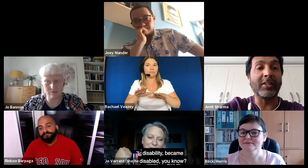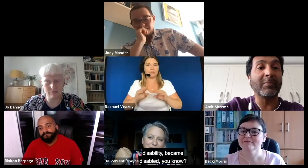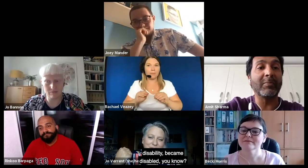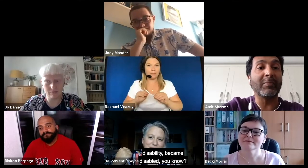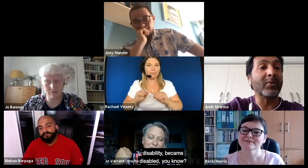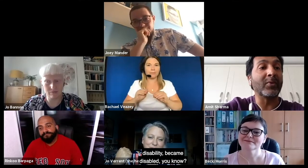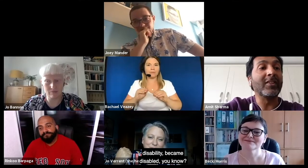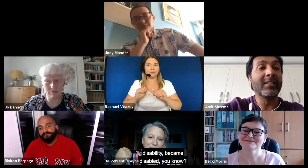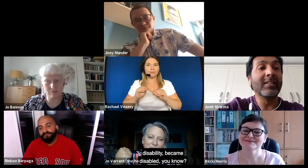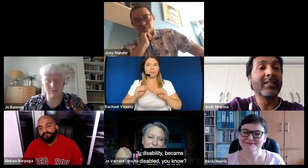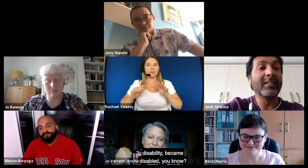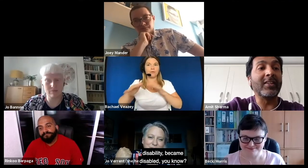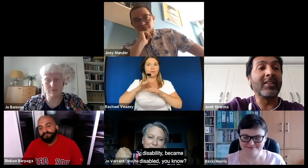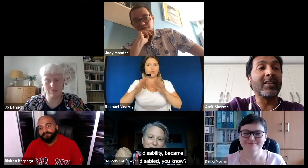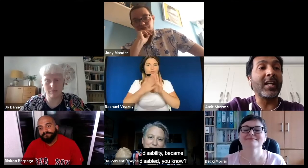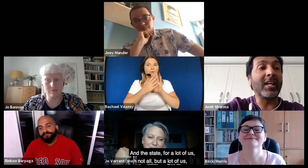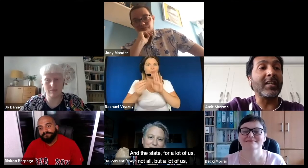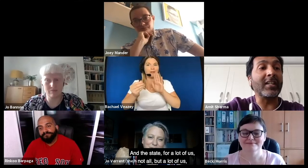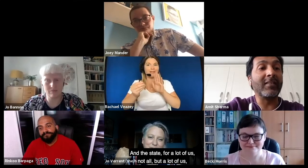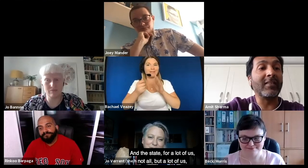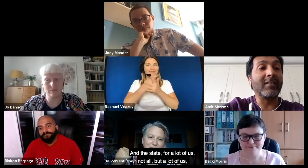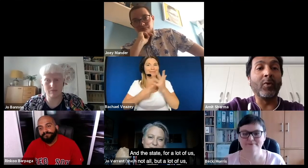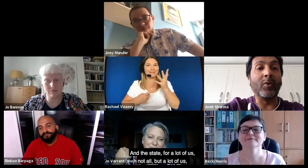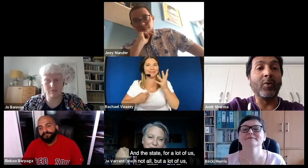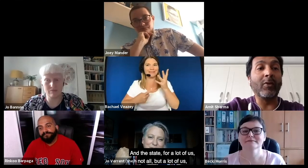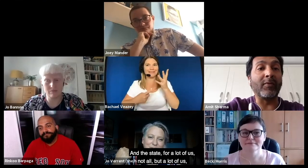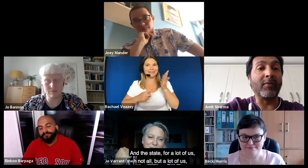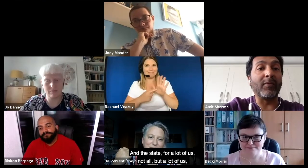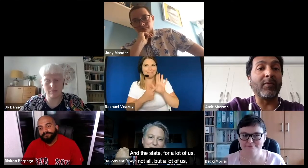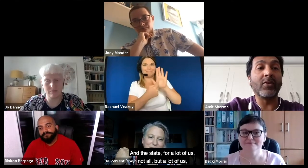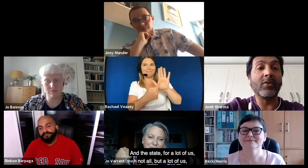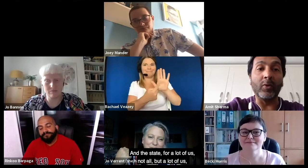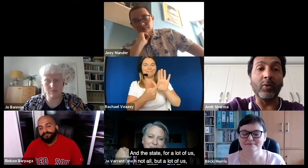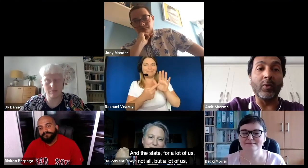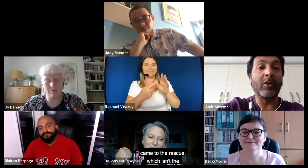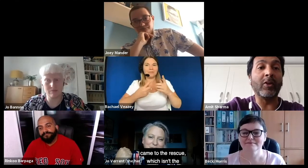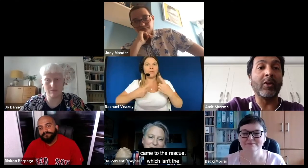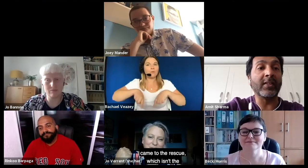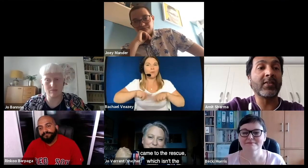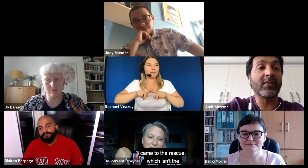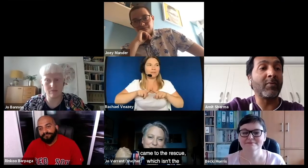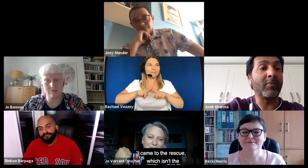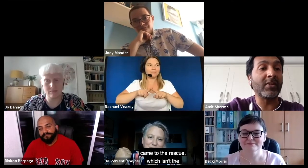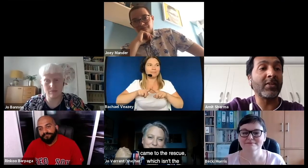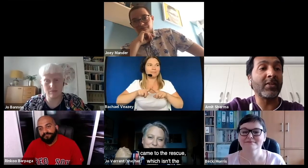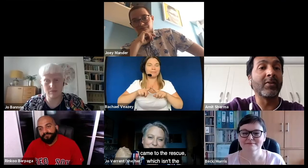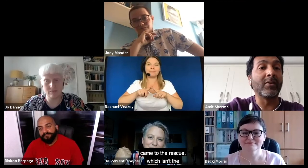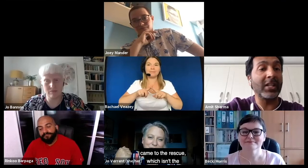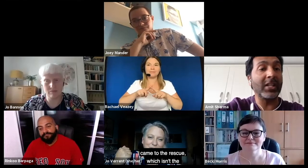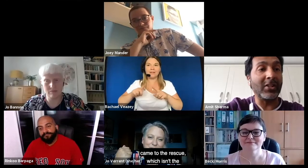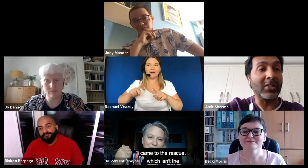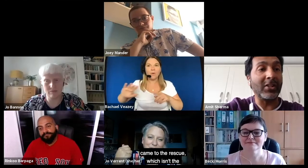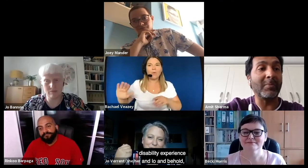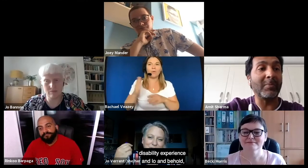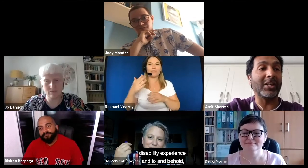became disabled, you know, and the state, for a lot of us, not all, but a lot of us, came to the rescue, which isn't